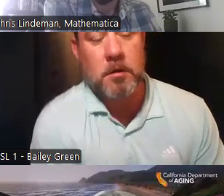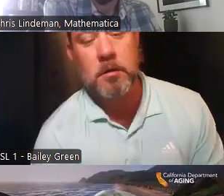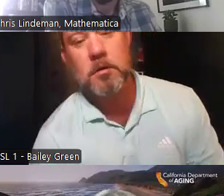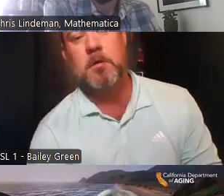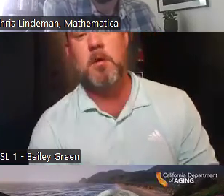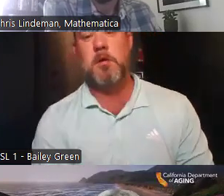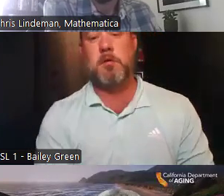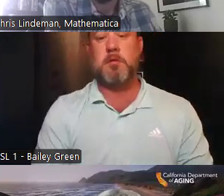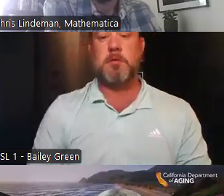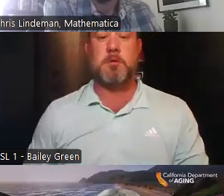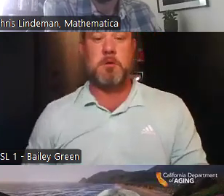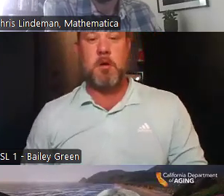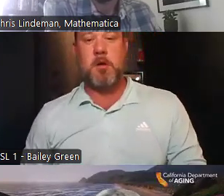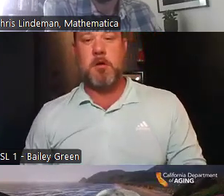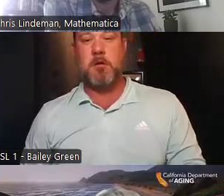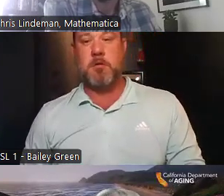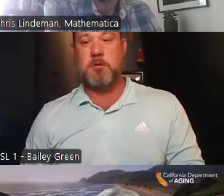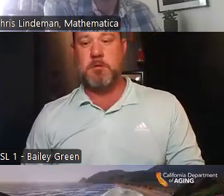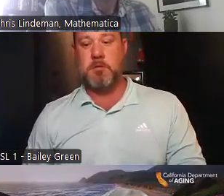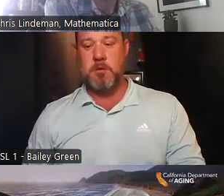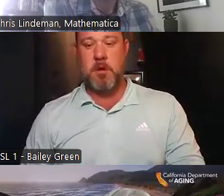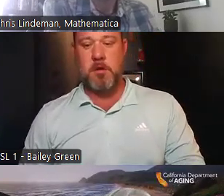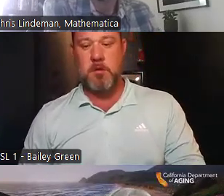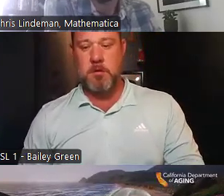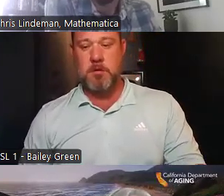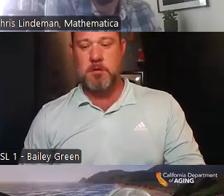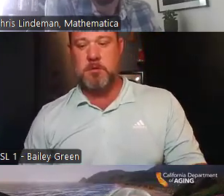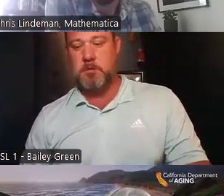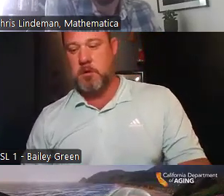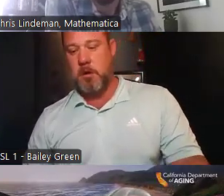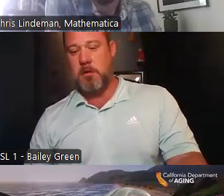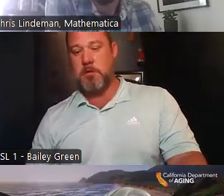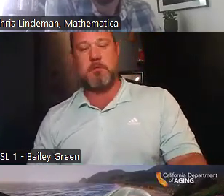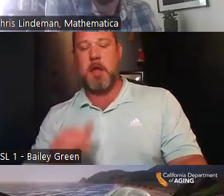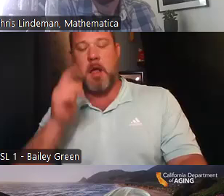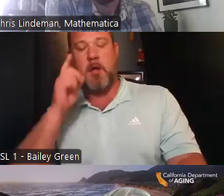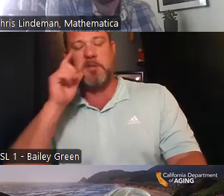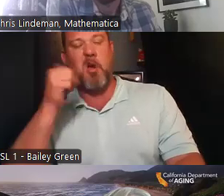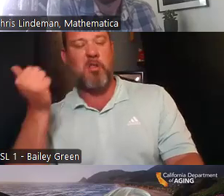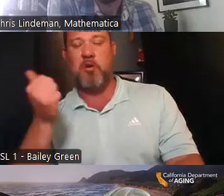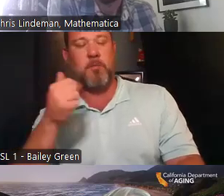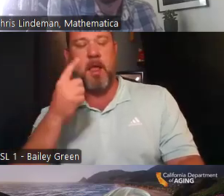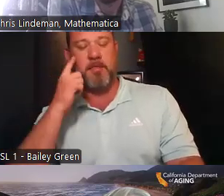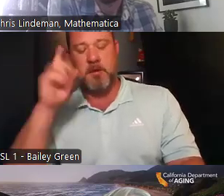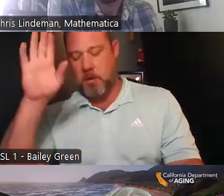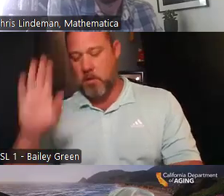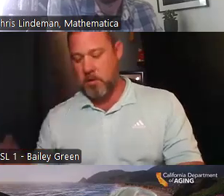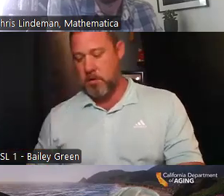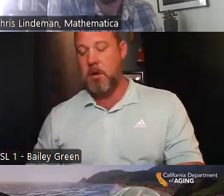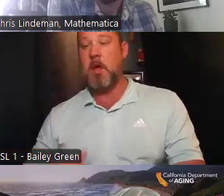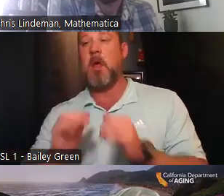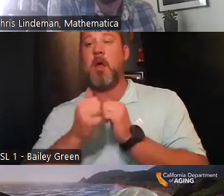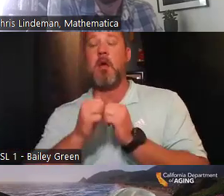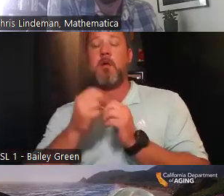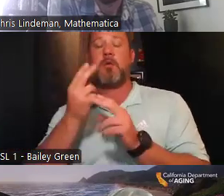I do Oops, not. I saw one from Liz Shorty earlier, but she, I think she might have lowered her hand. There also is a question about how will